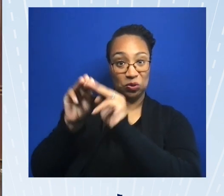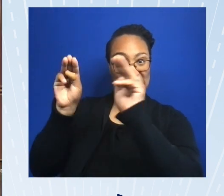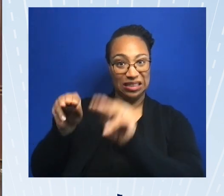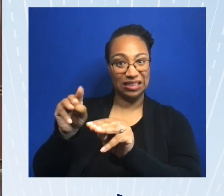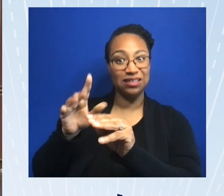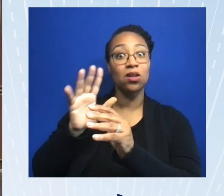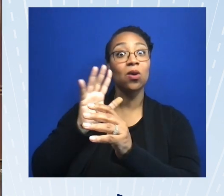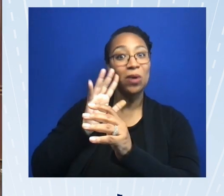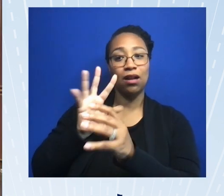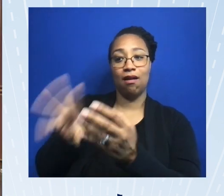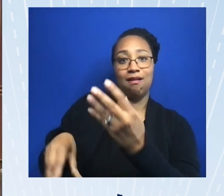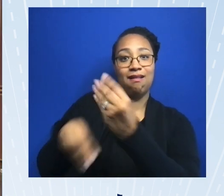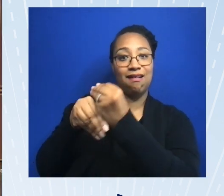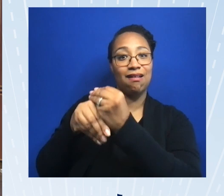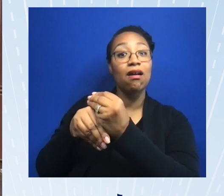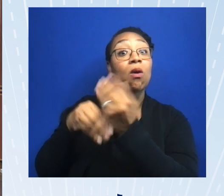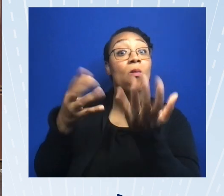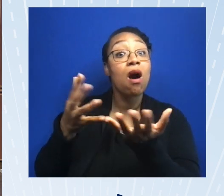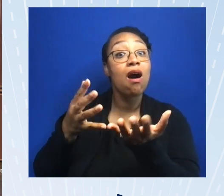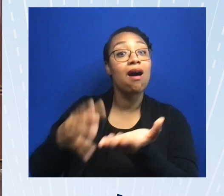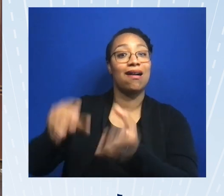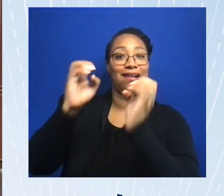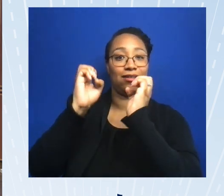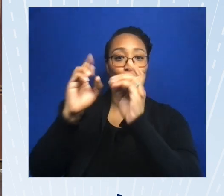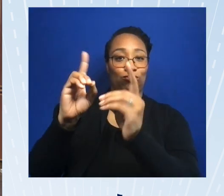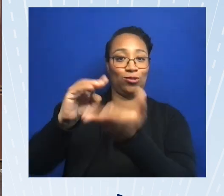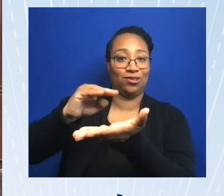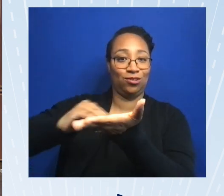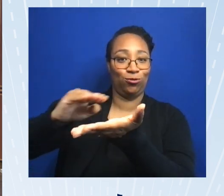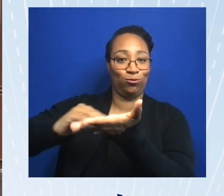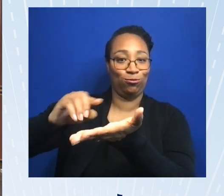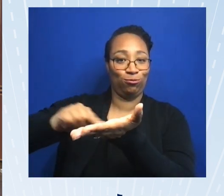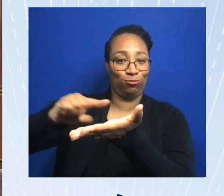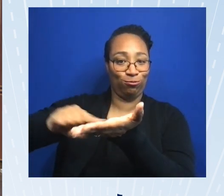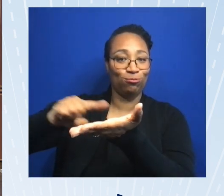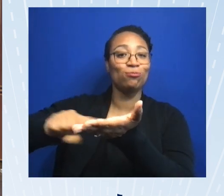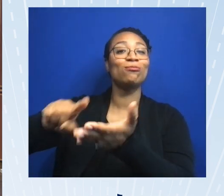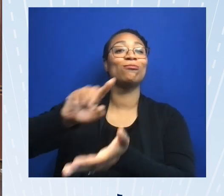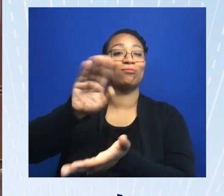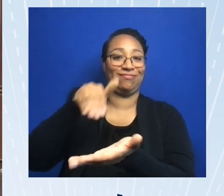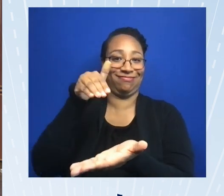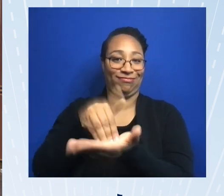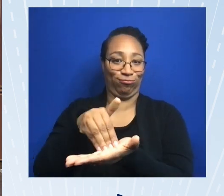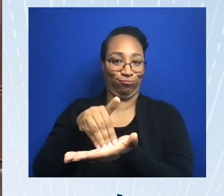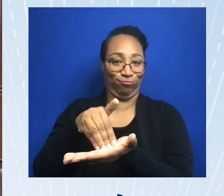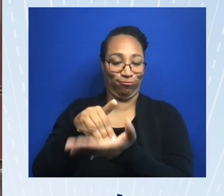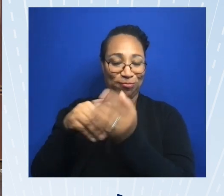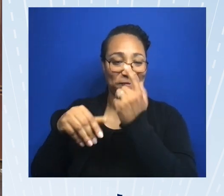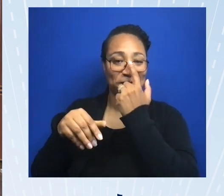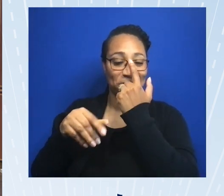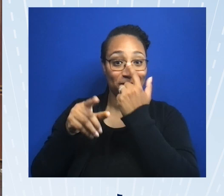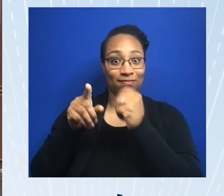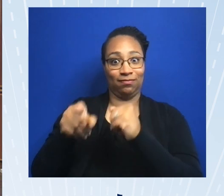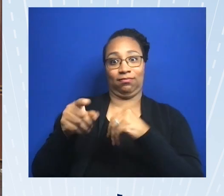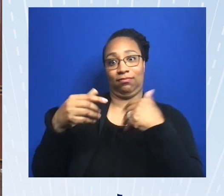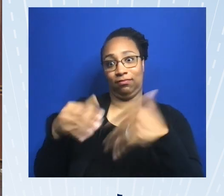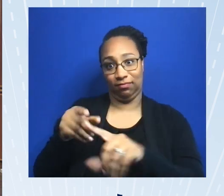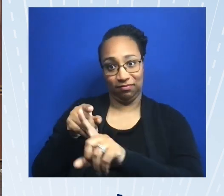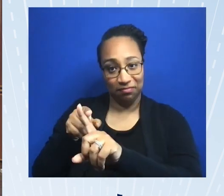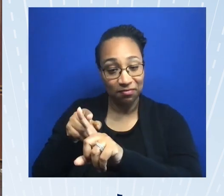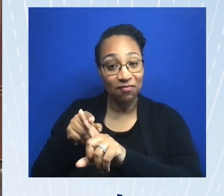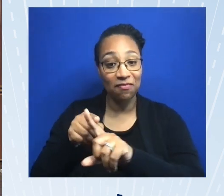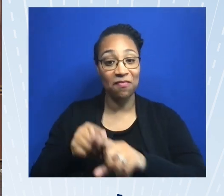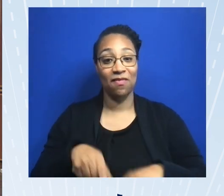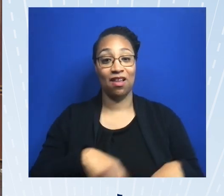What's more, the National Endowment for the Humanities will expand its investment in K-12 education on